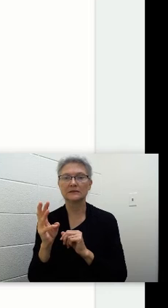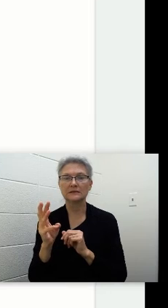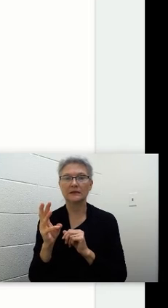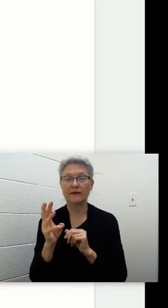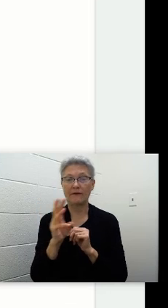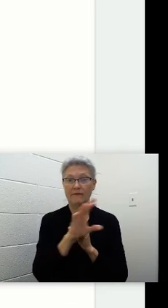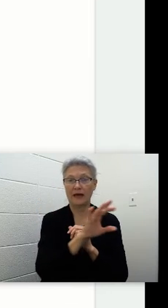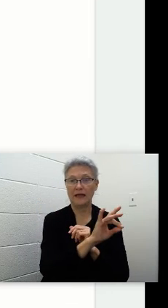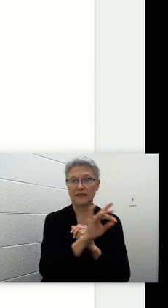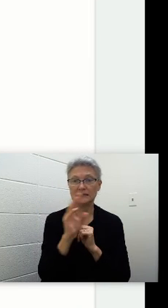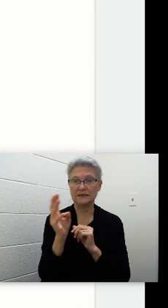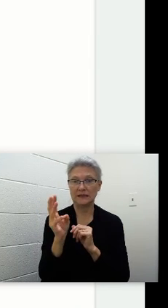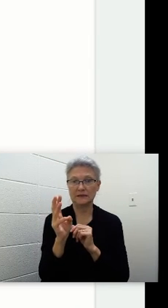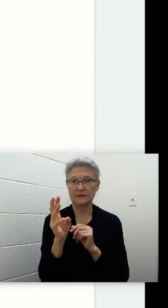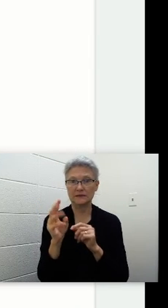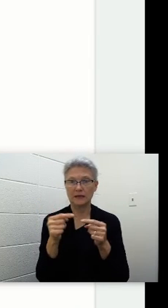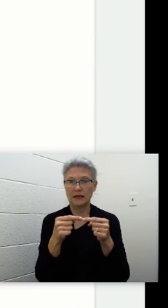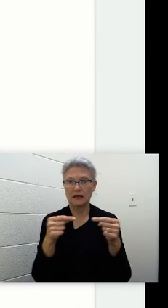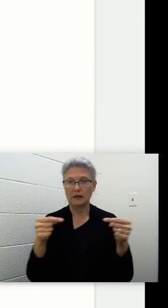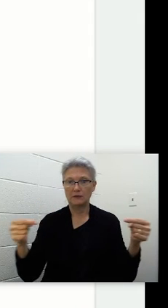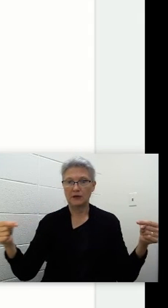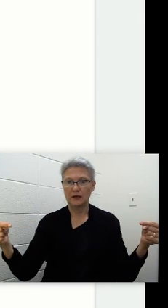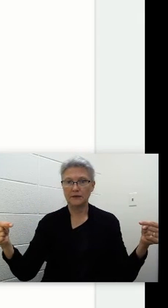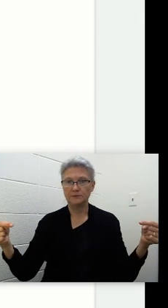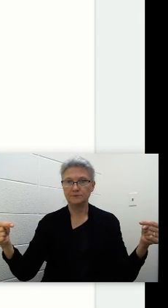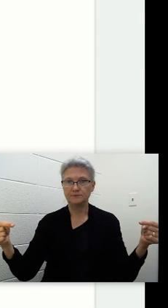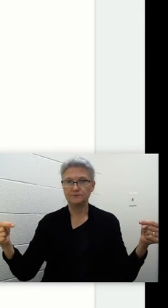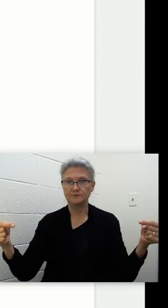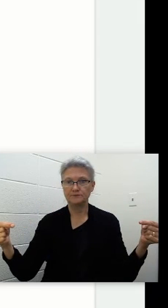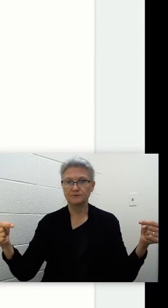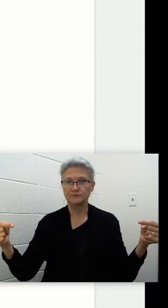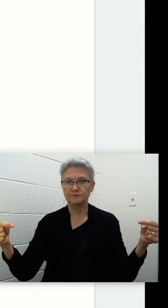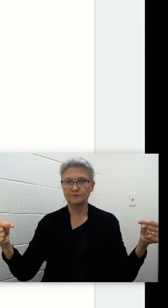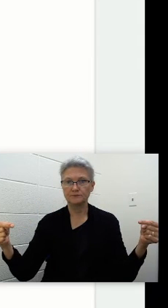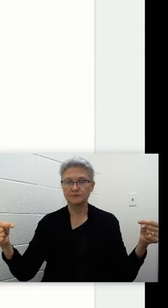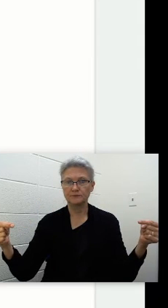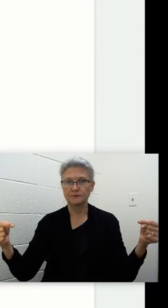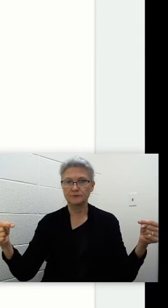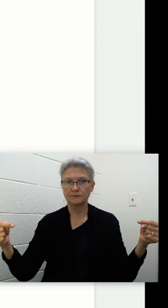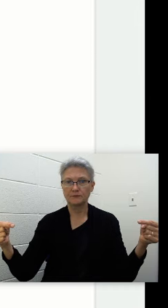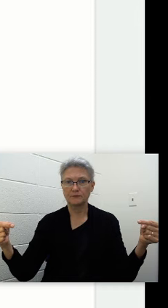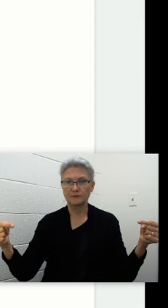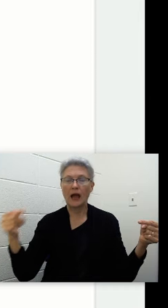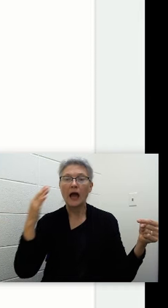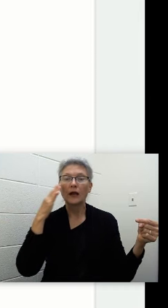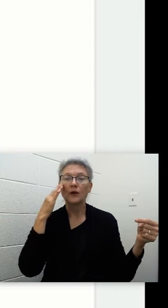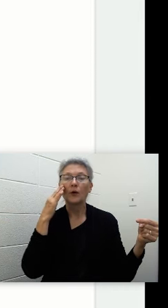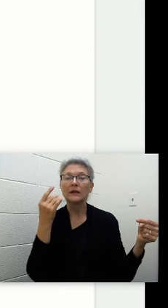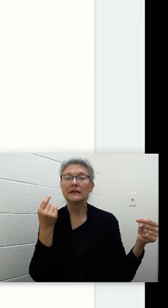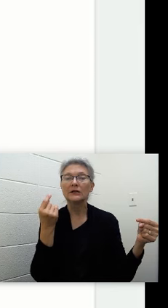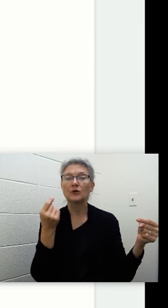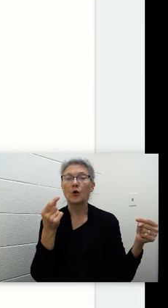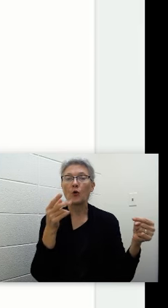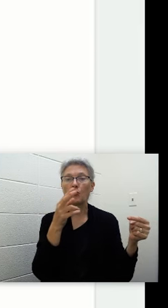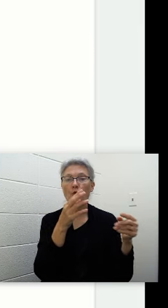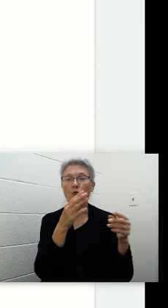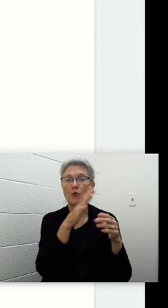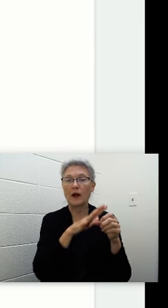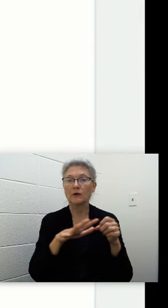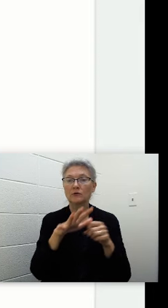have 86, I'm going to just rewrite 86 up there. What I know I need to do is round to the nearest